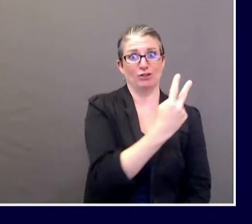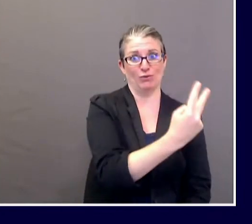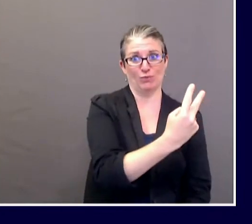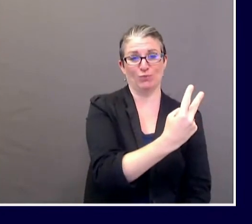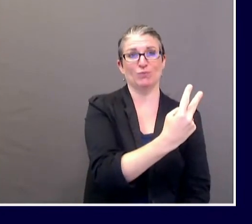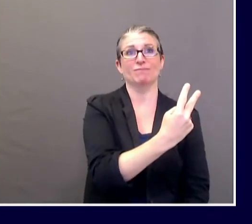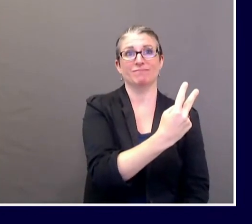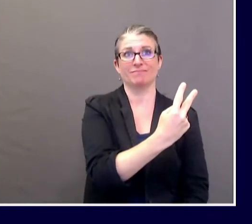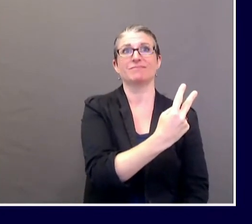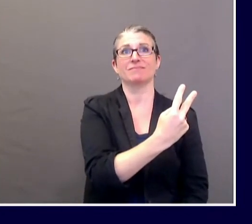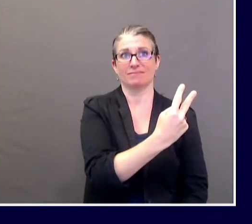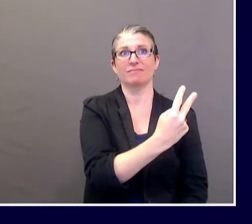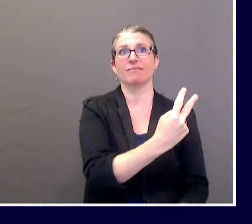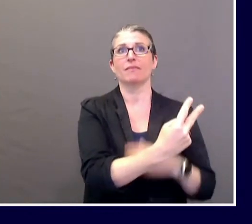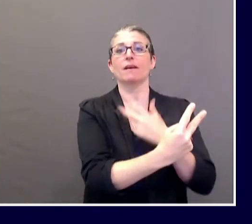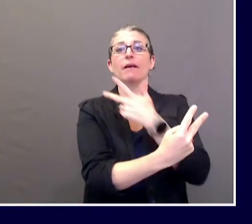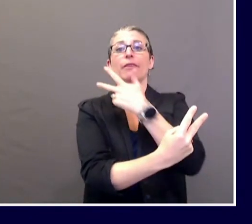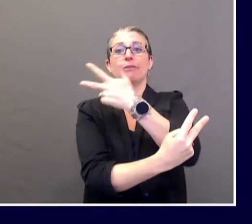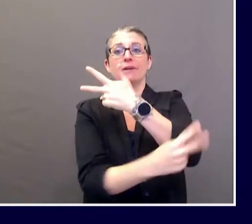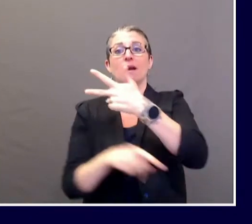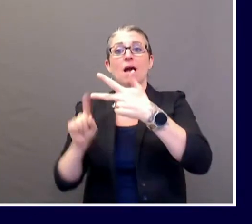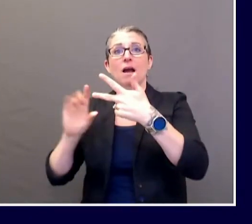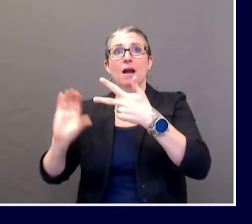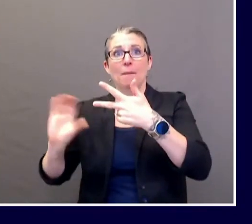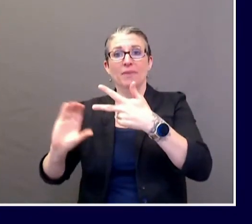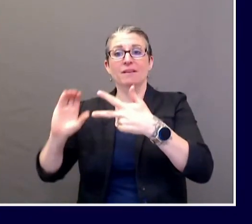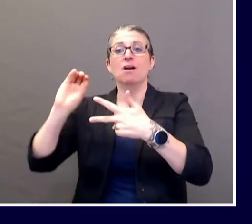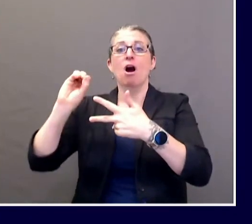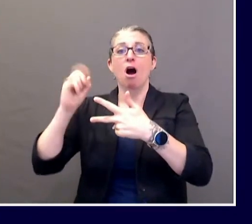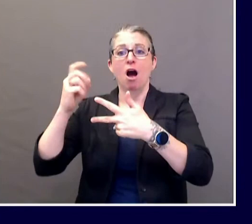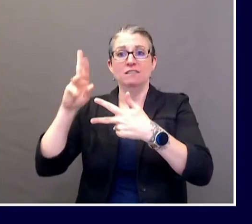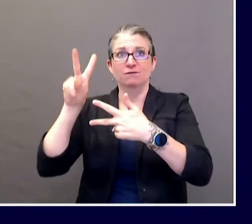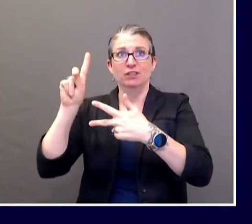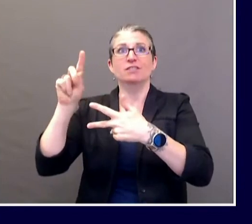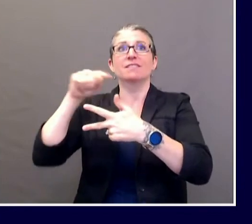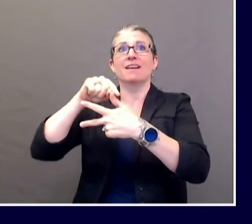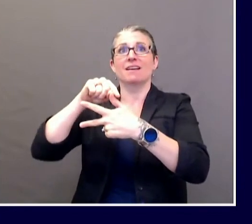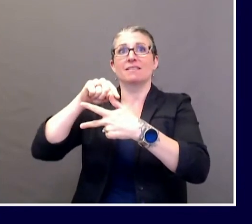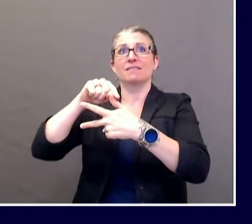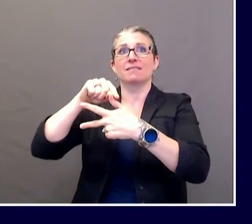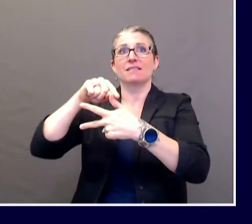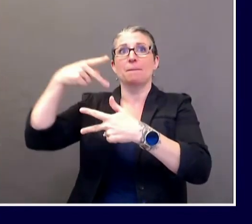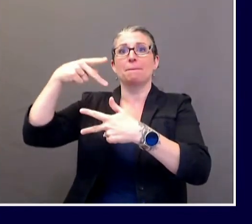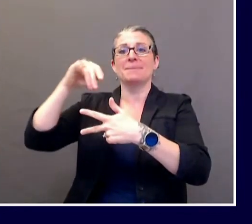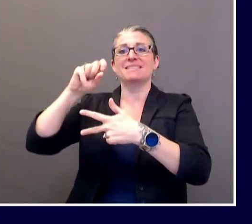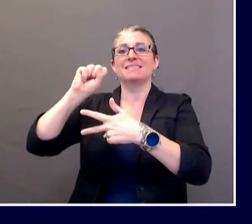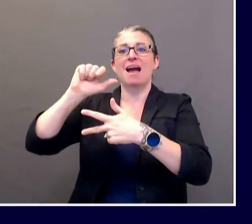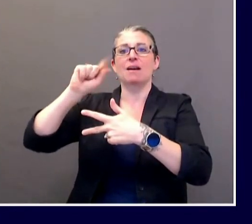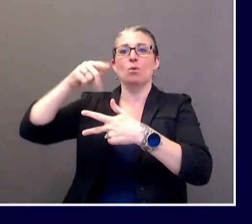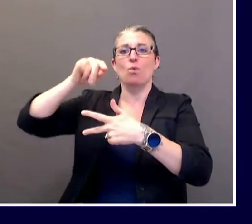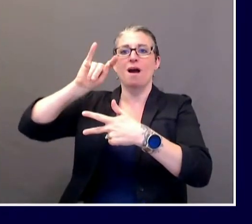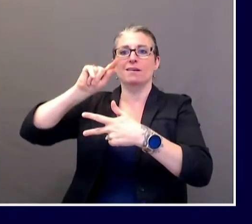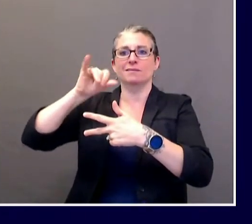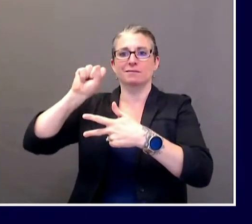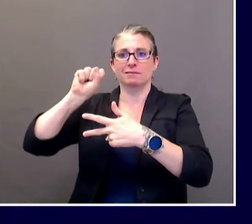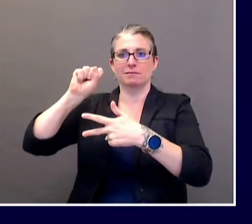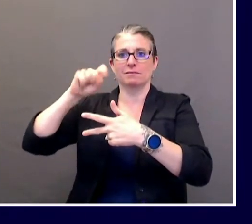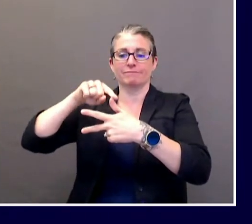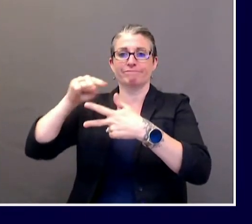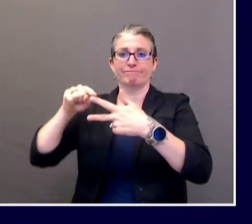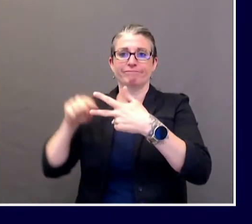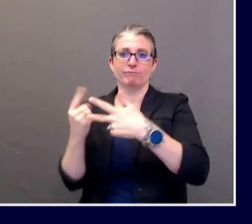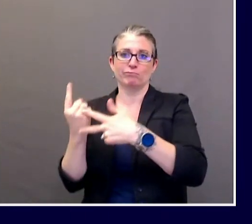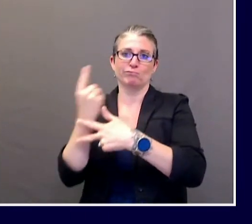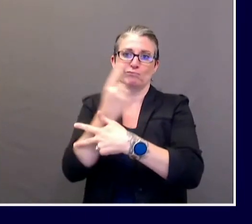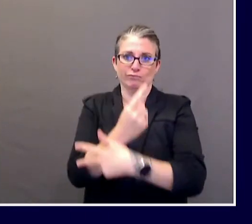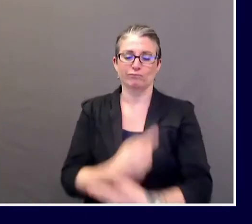and Piscataquis counties. 1 was in their 50s, 1 in their 70s, and 3 in their 80s.